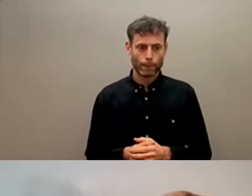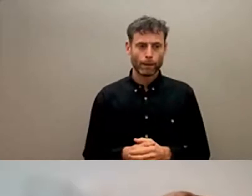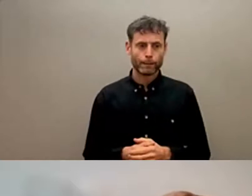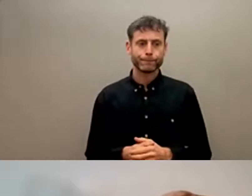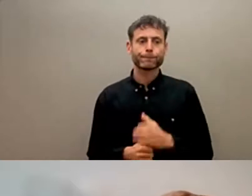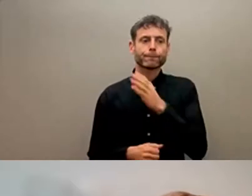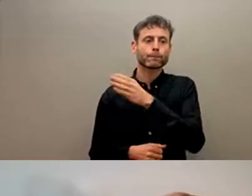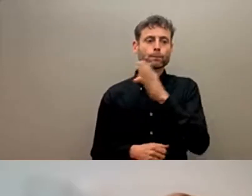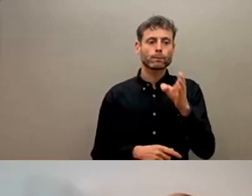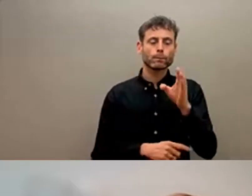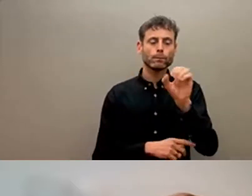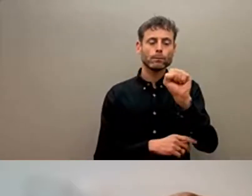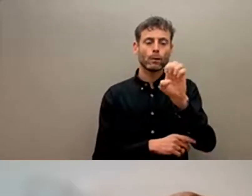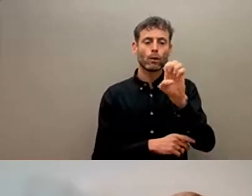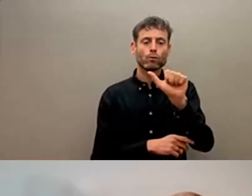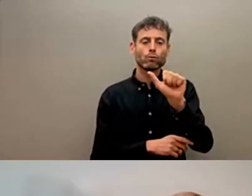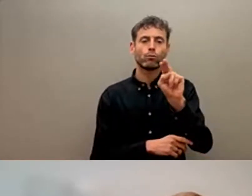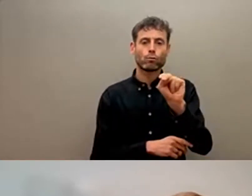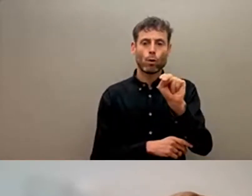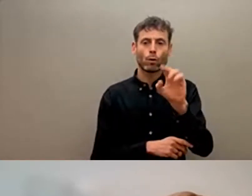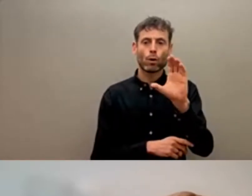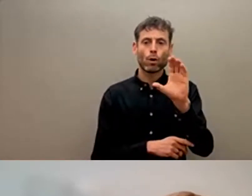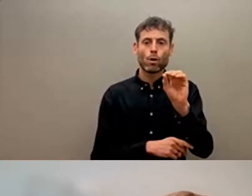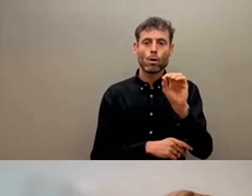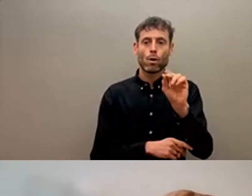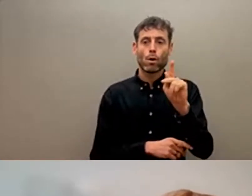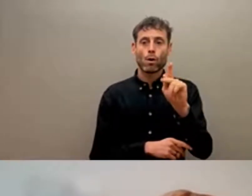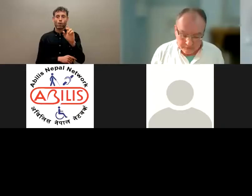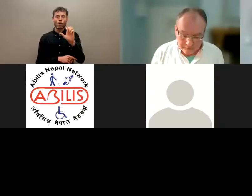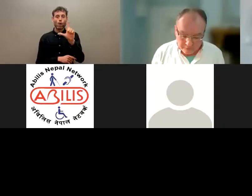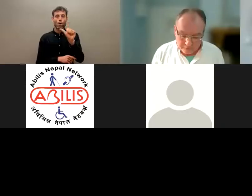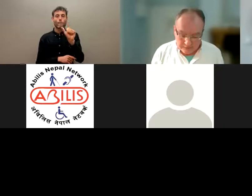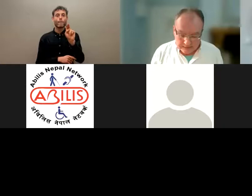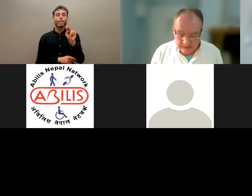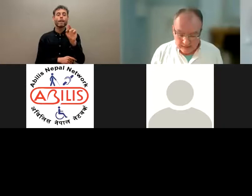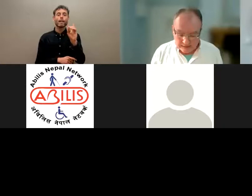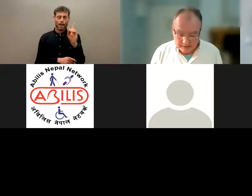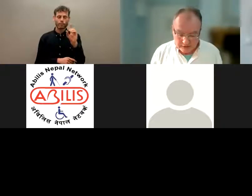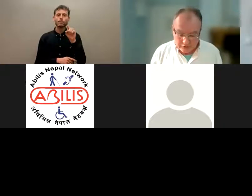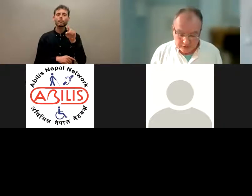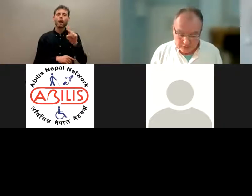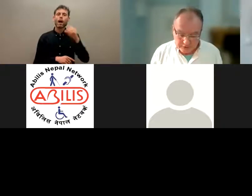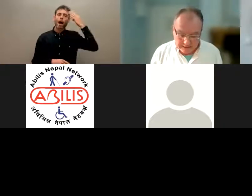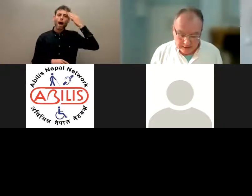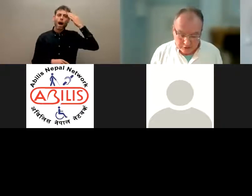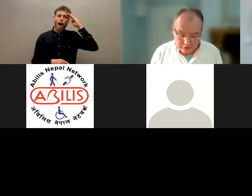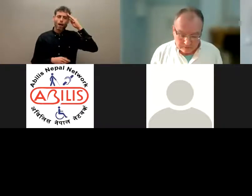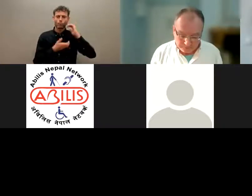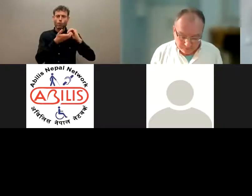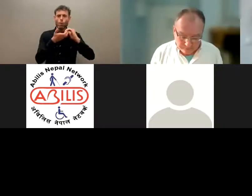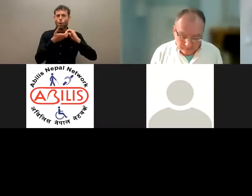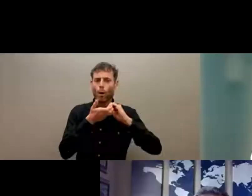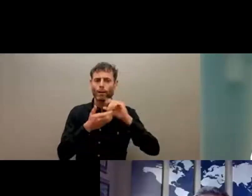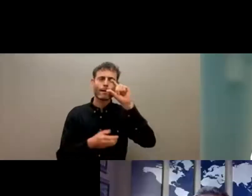Sean Copeland, Tear Fund Ireland. Sean is the acting CEO of Tear Fund and joined the